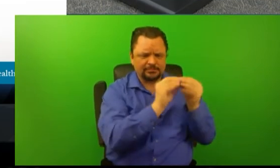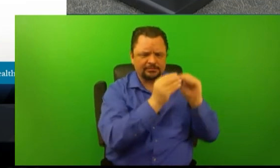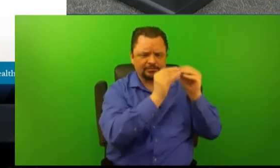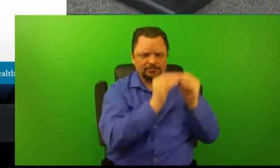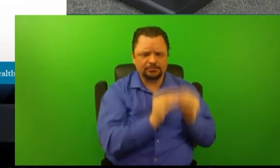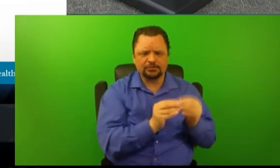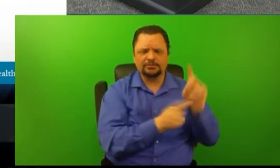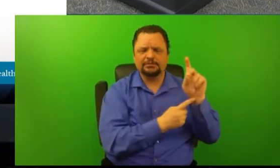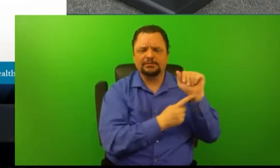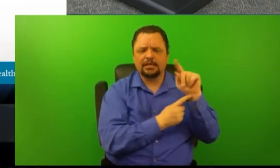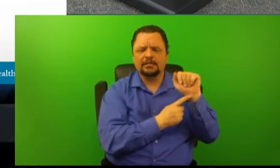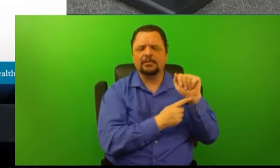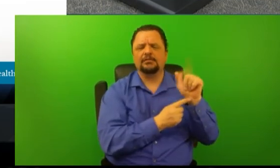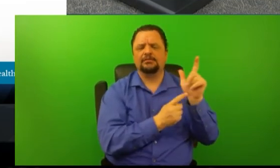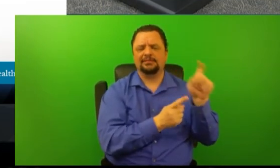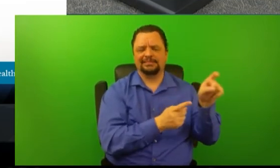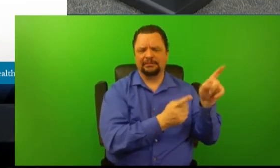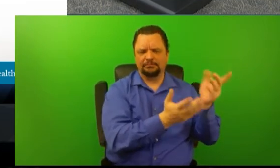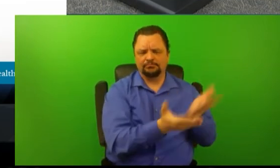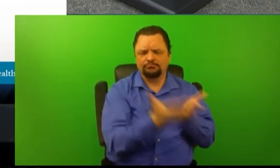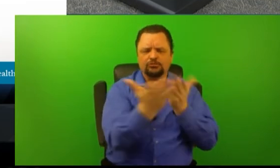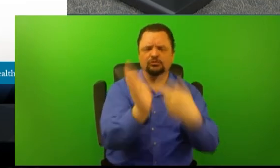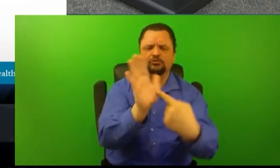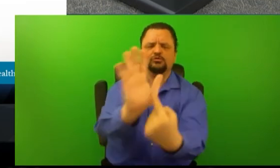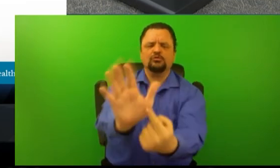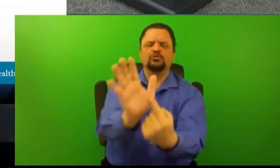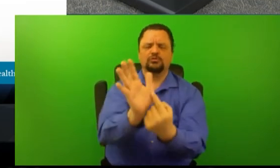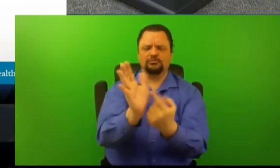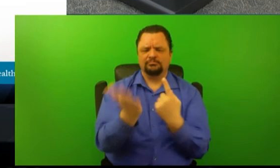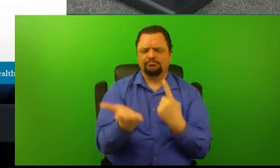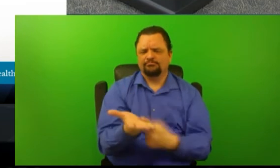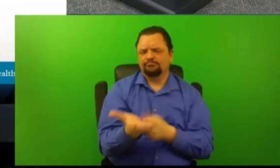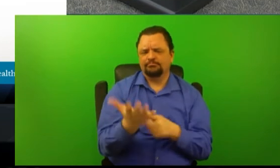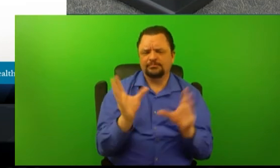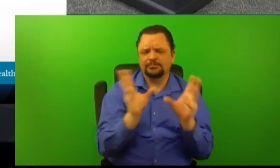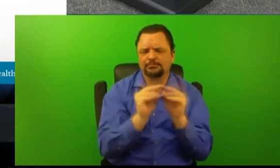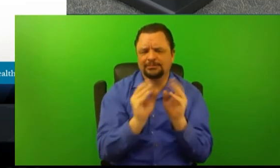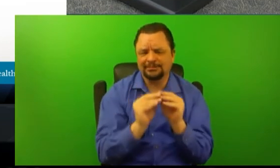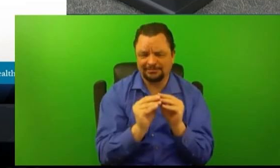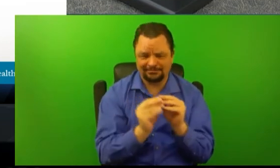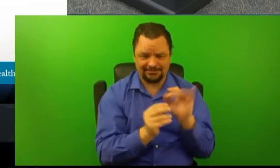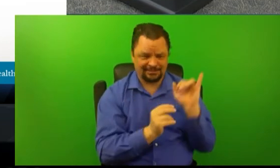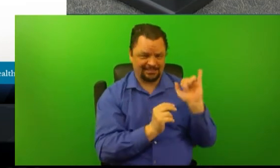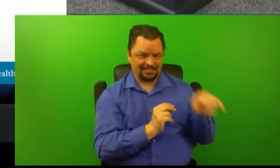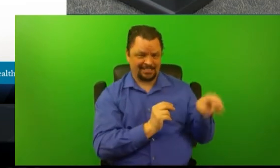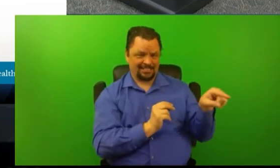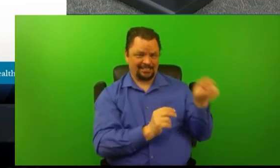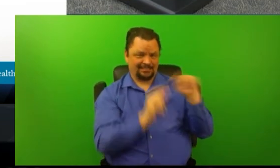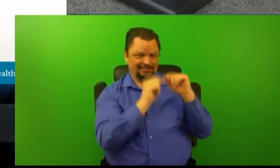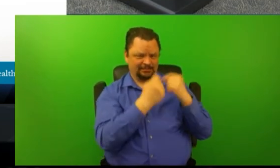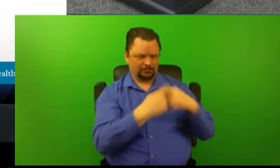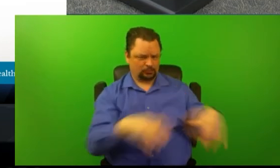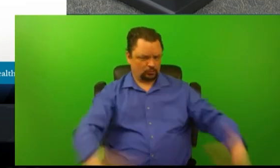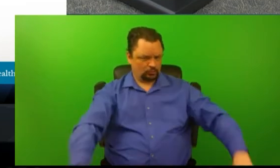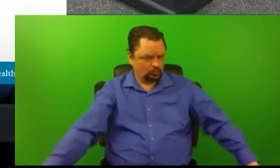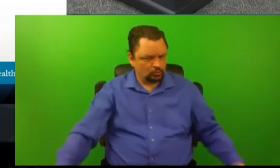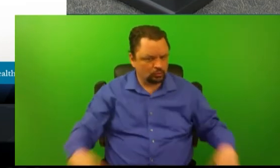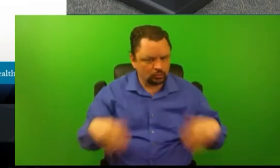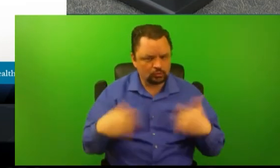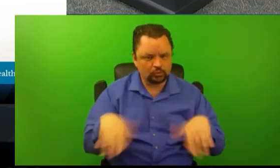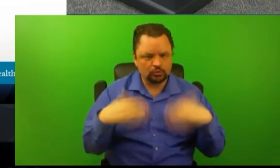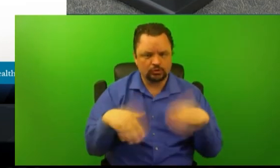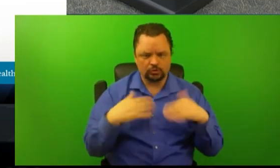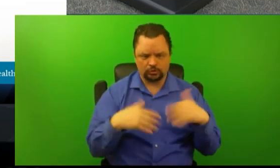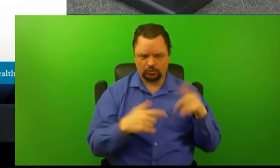meetings. This is where I would like to mention that that team is absolutely integral to this process. We could not do this work without them. It